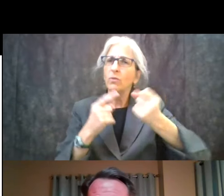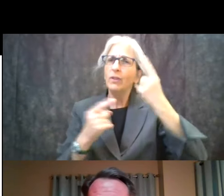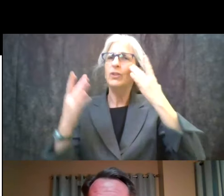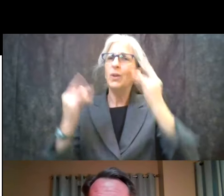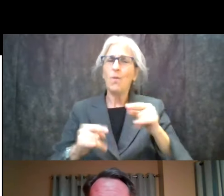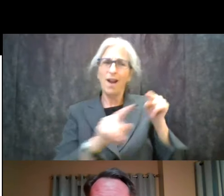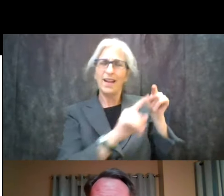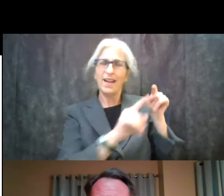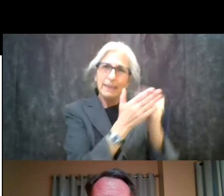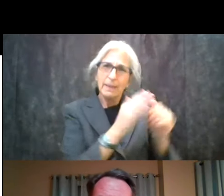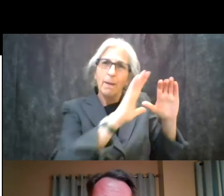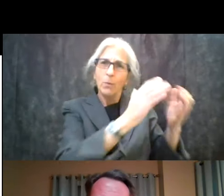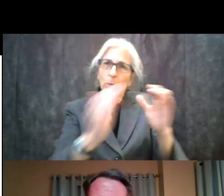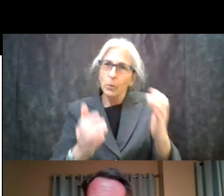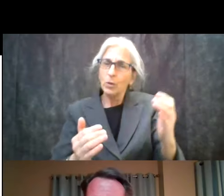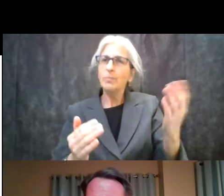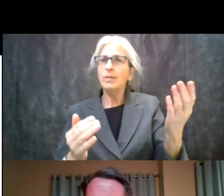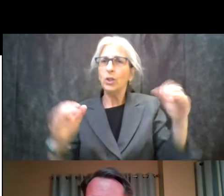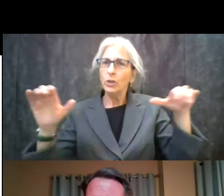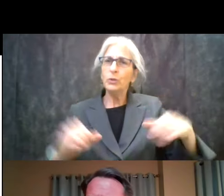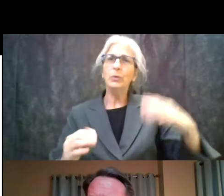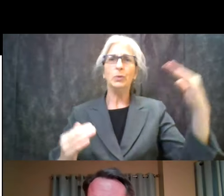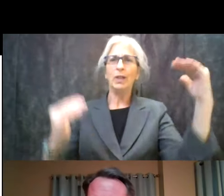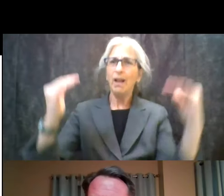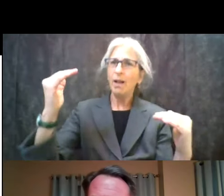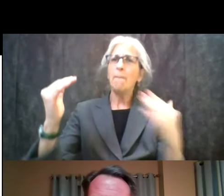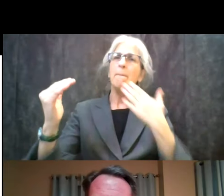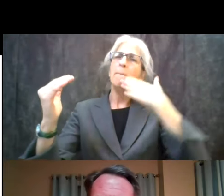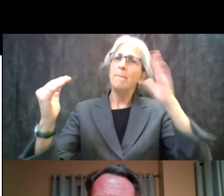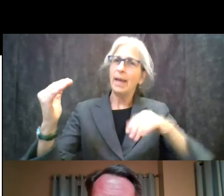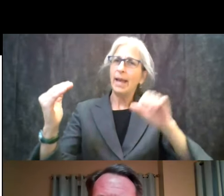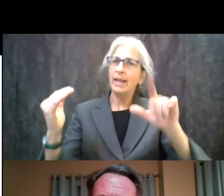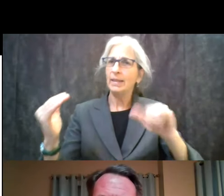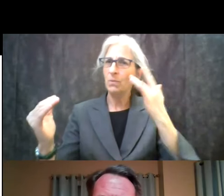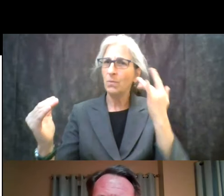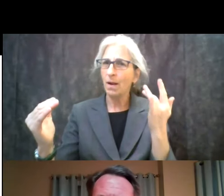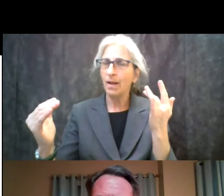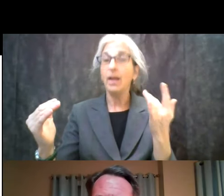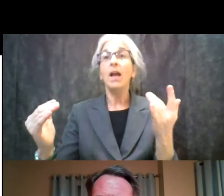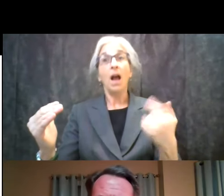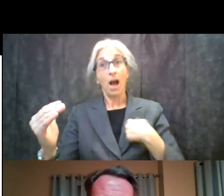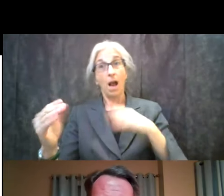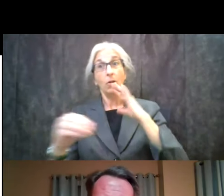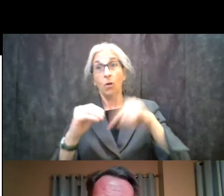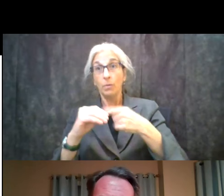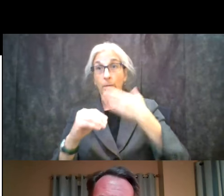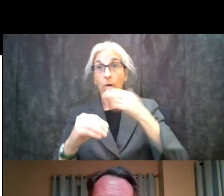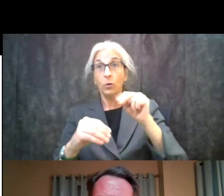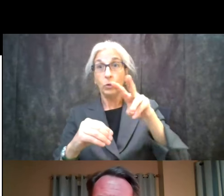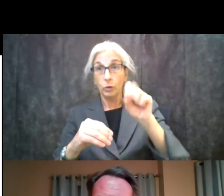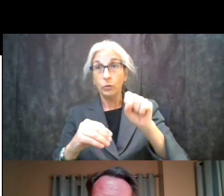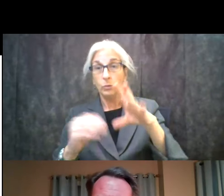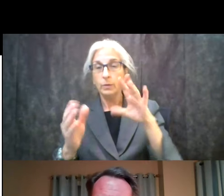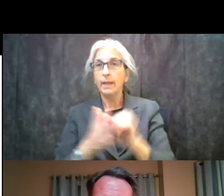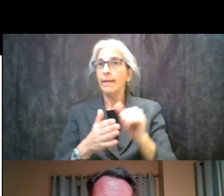less well. You know, I mentioned that good news, that progress against cancer that we're seeing, but often what we're seeing is